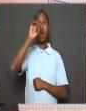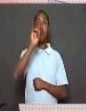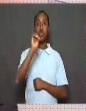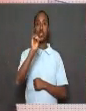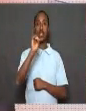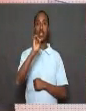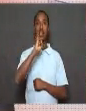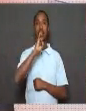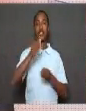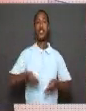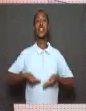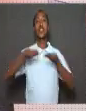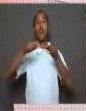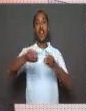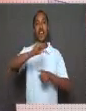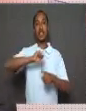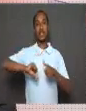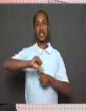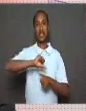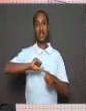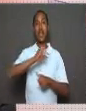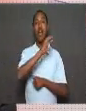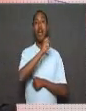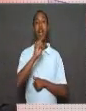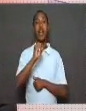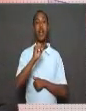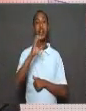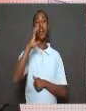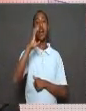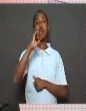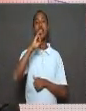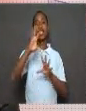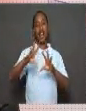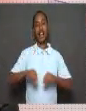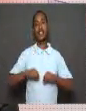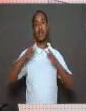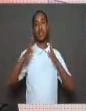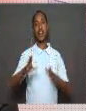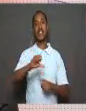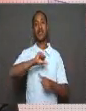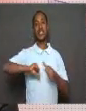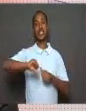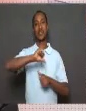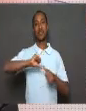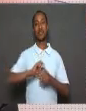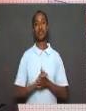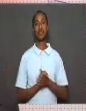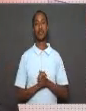oxygen is the donor atom and carbon is the acceptor atom.